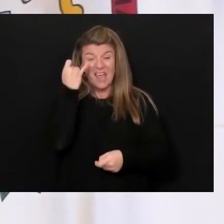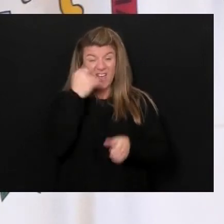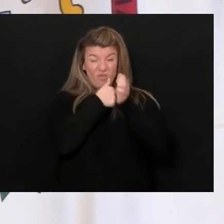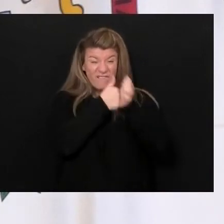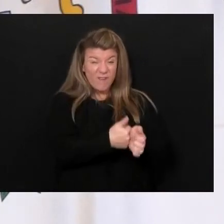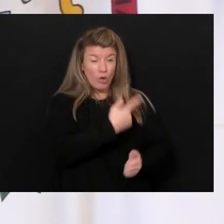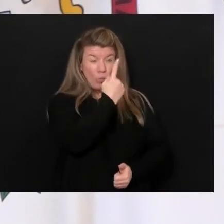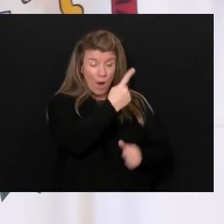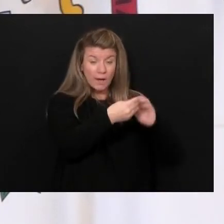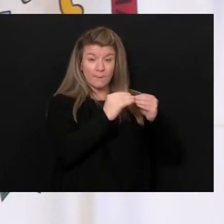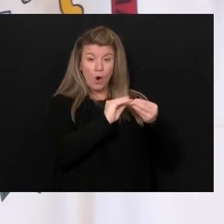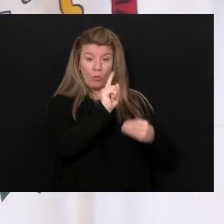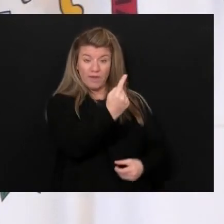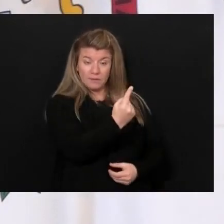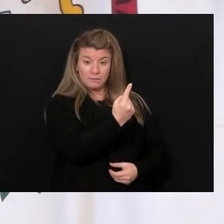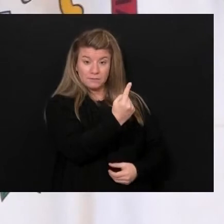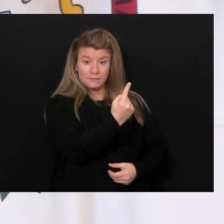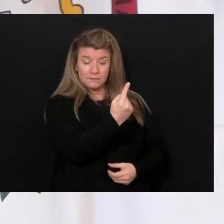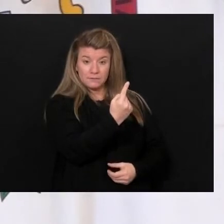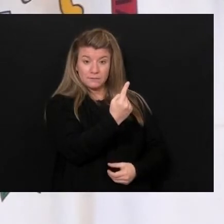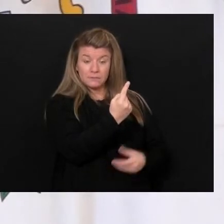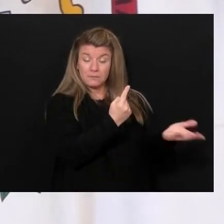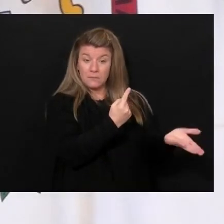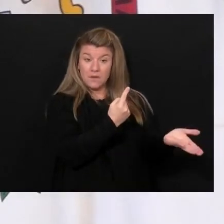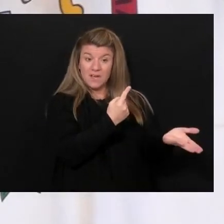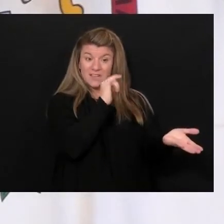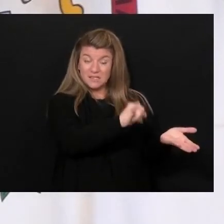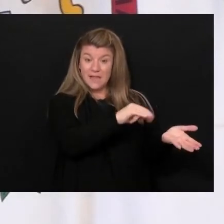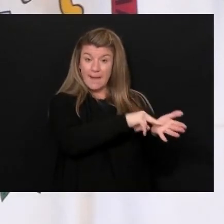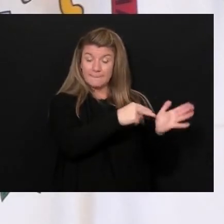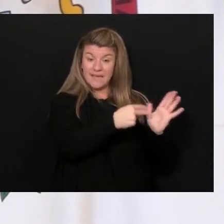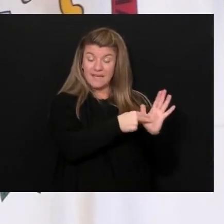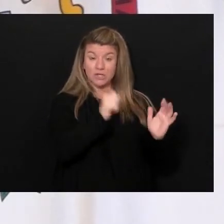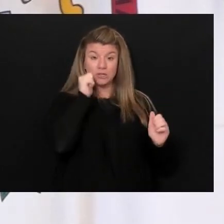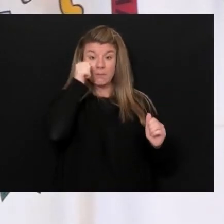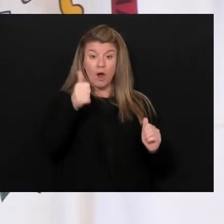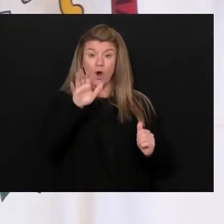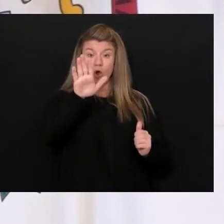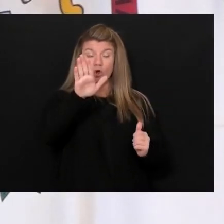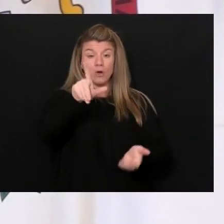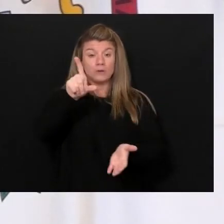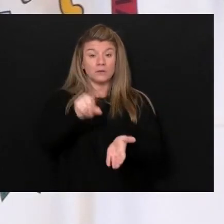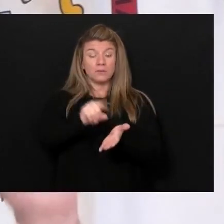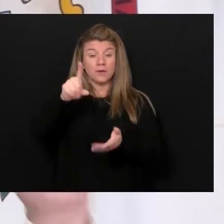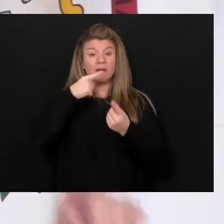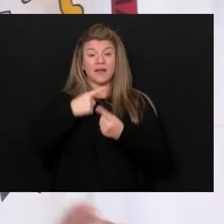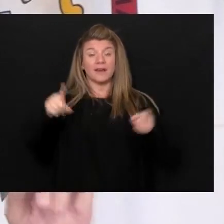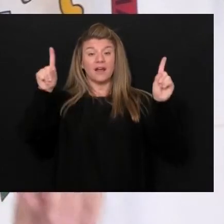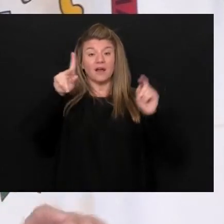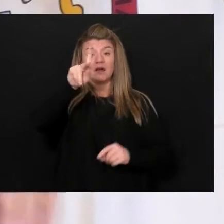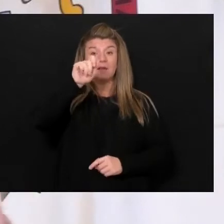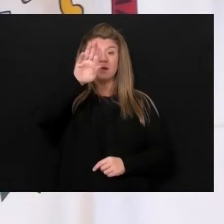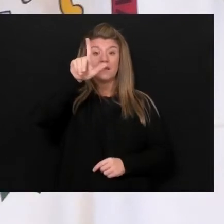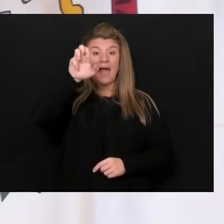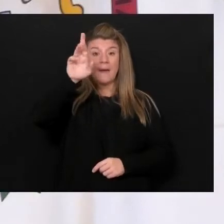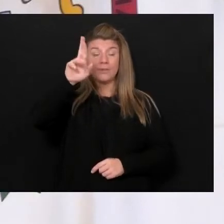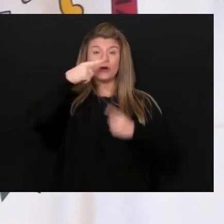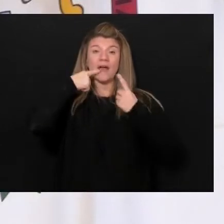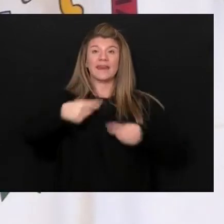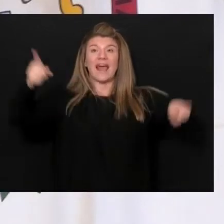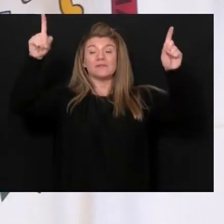one metric, would Phil Kabler come out and tomorrow be the headlines of the Charleston Gazette? Kabler says